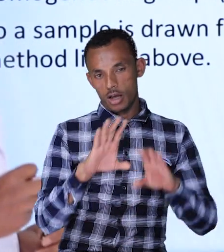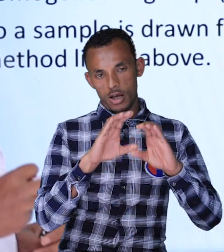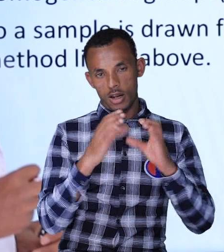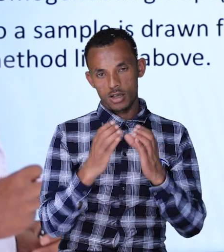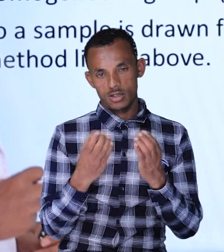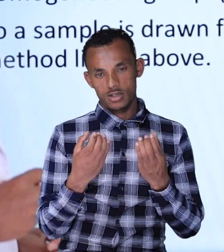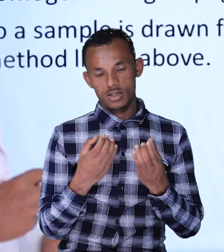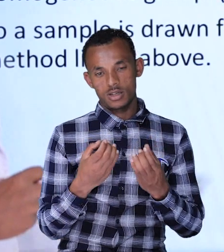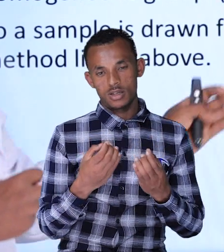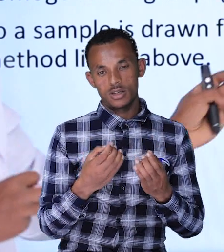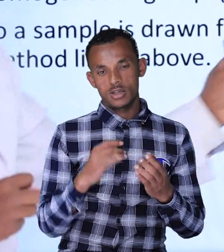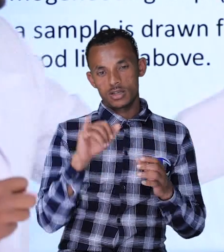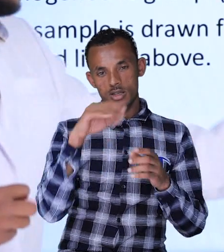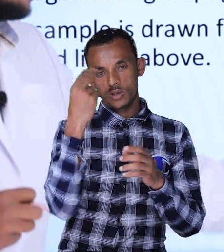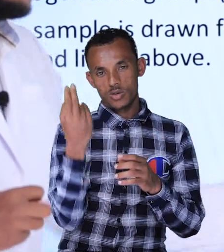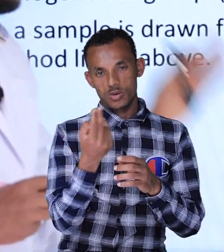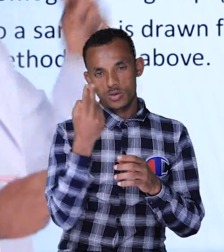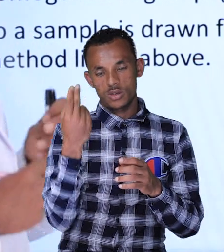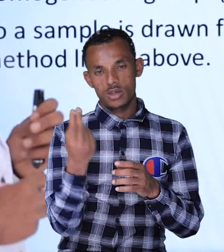classes. So just applying